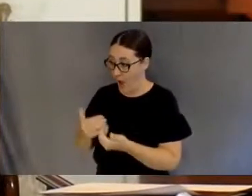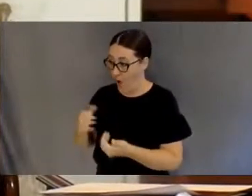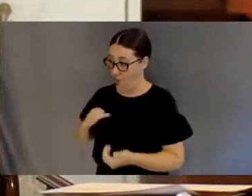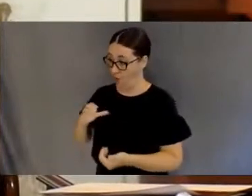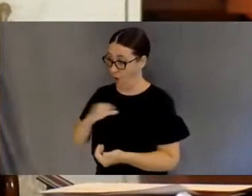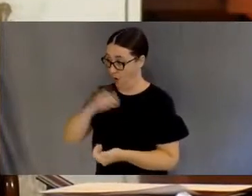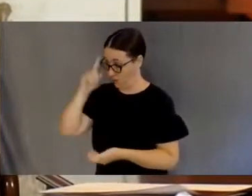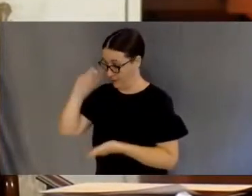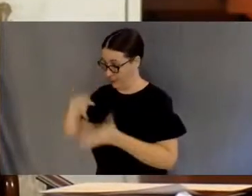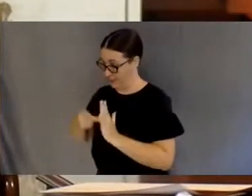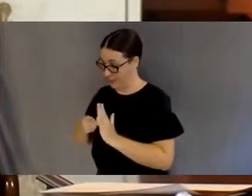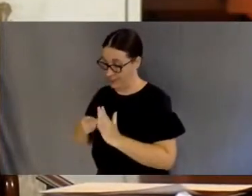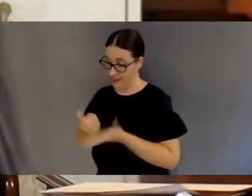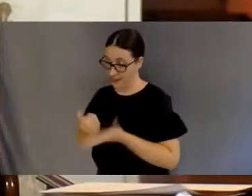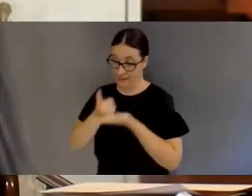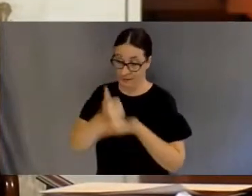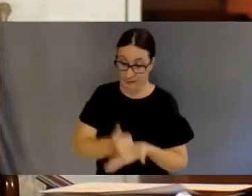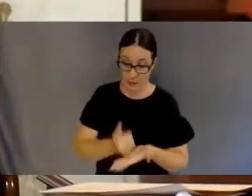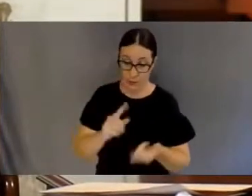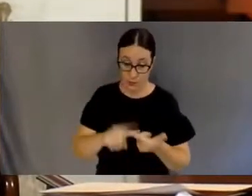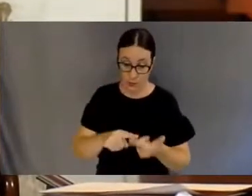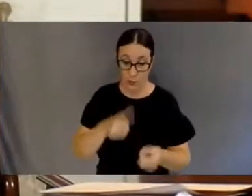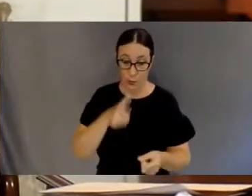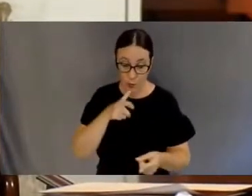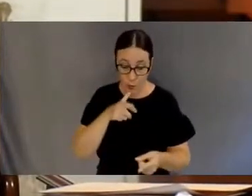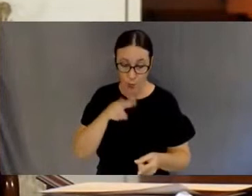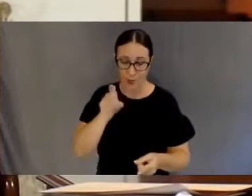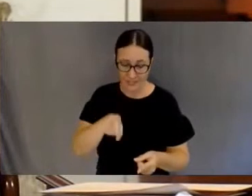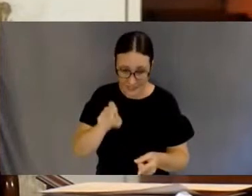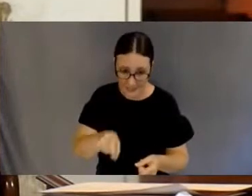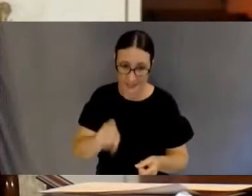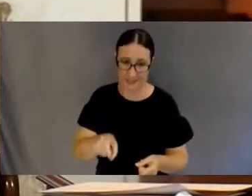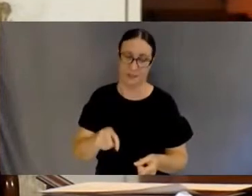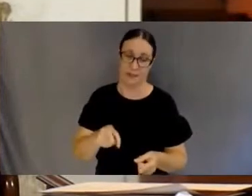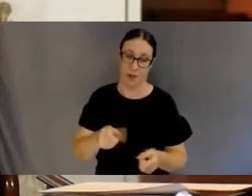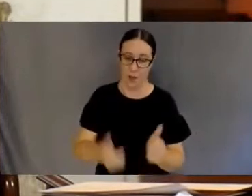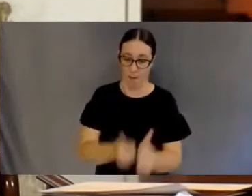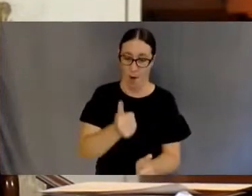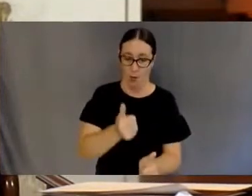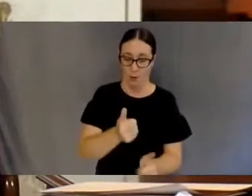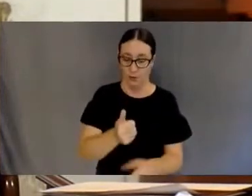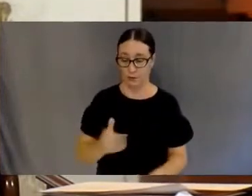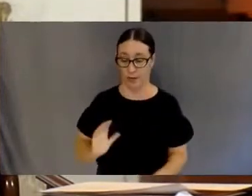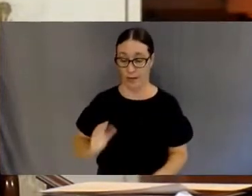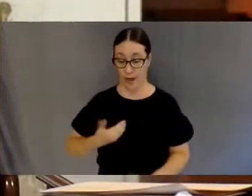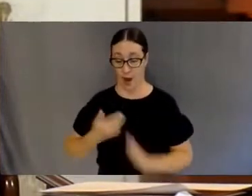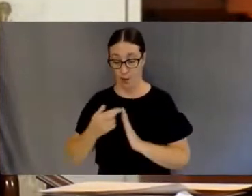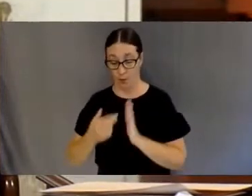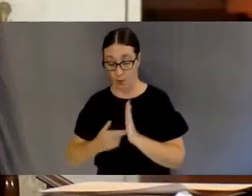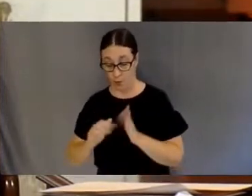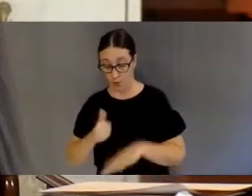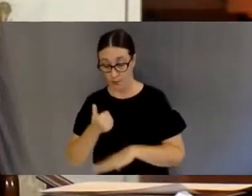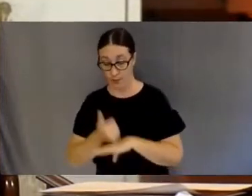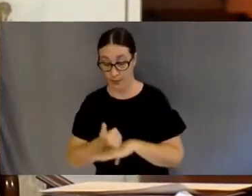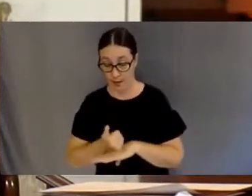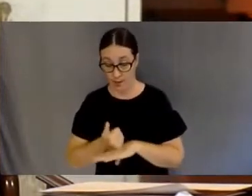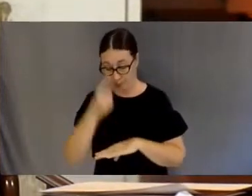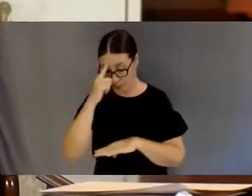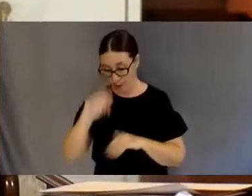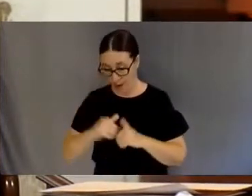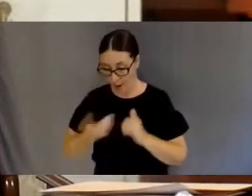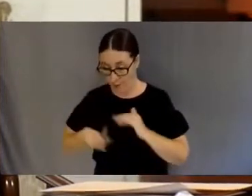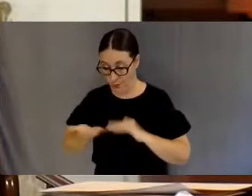who need it most, and that the rules that we set up and parameters for running this